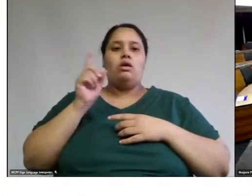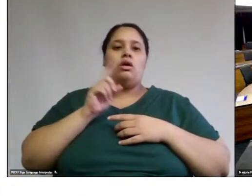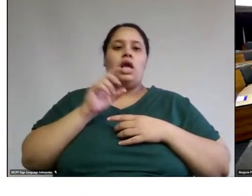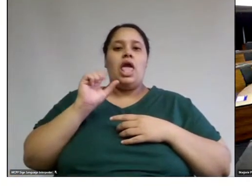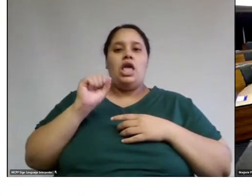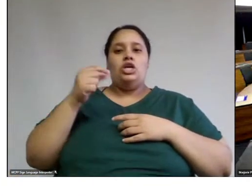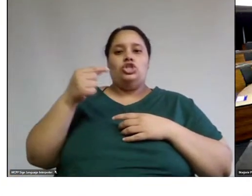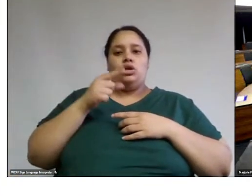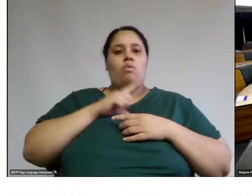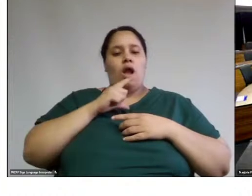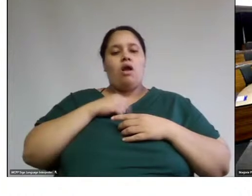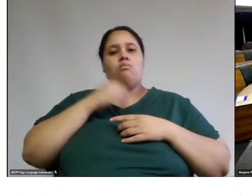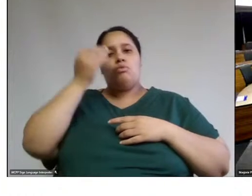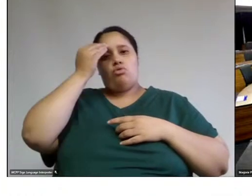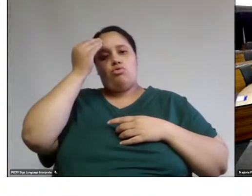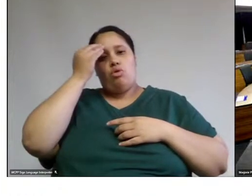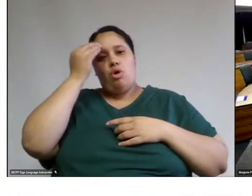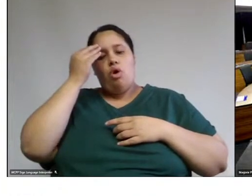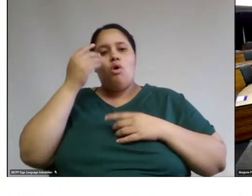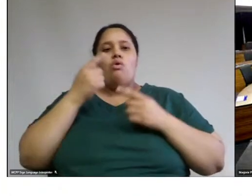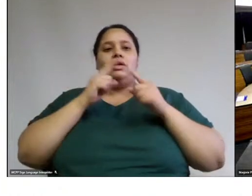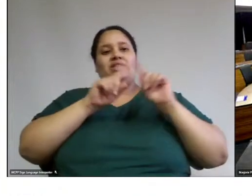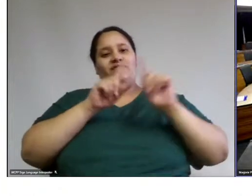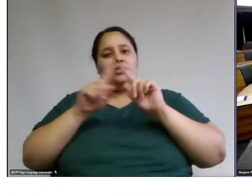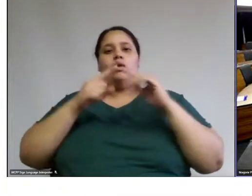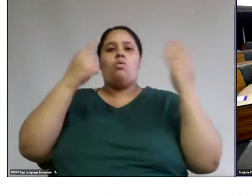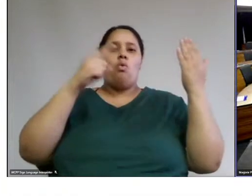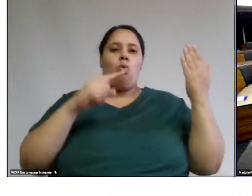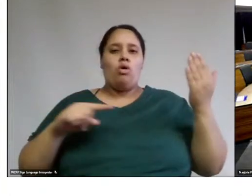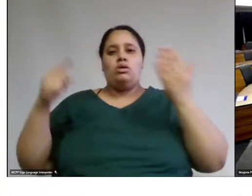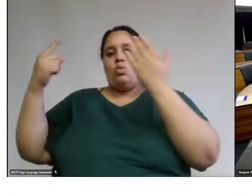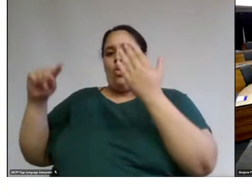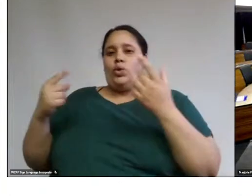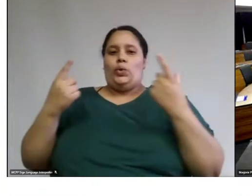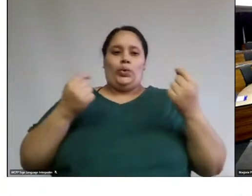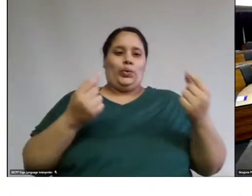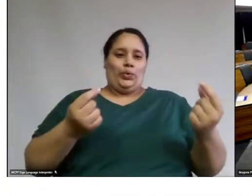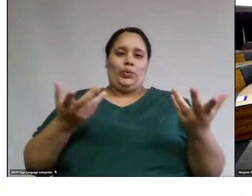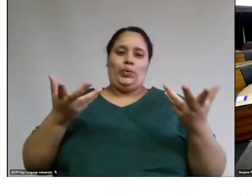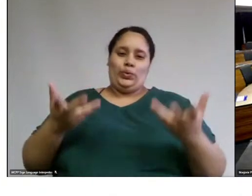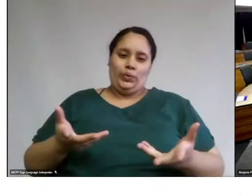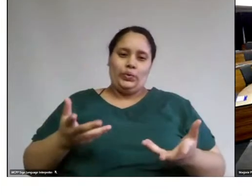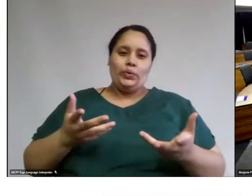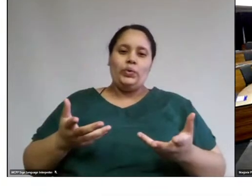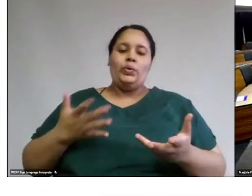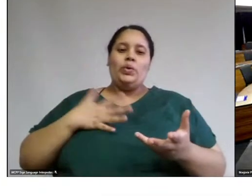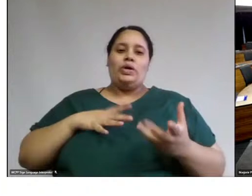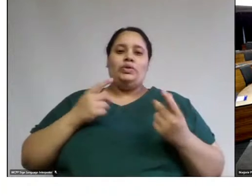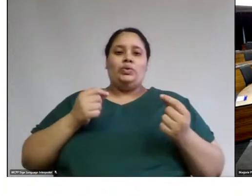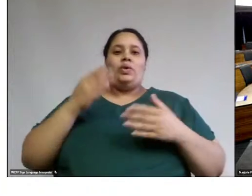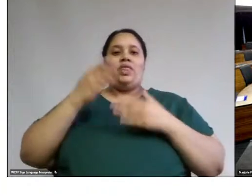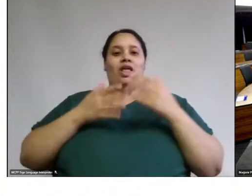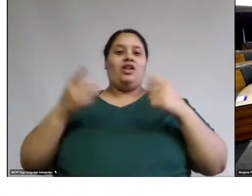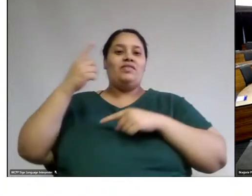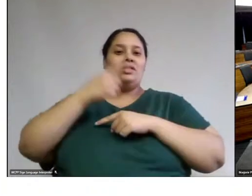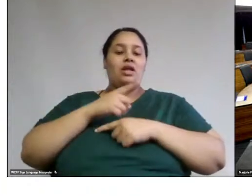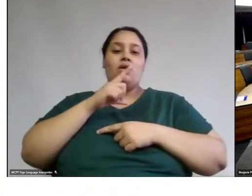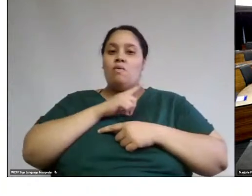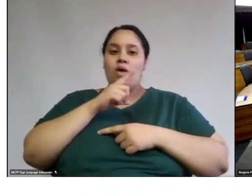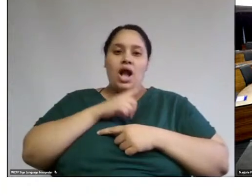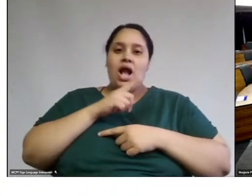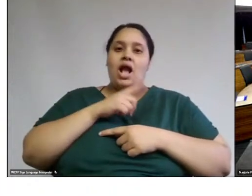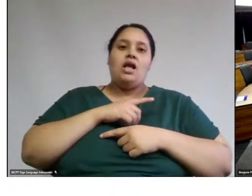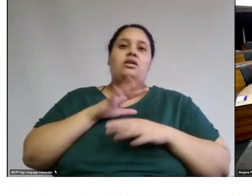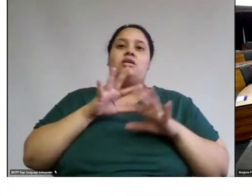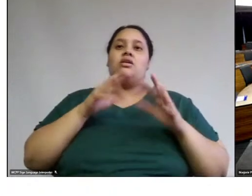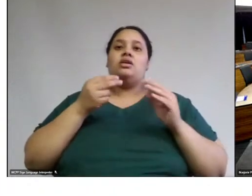because I know there's different types of audit that the Auditor General expect at the end of the day. It can either, of which